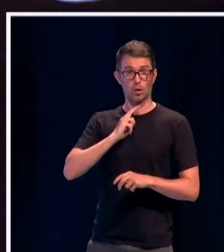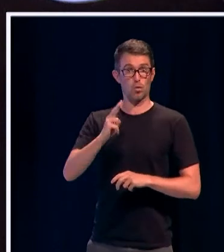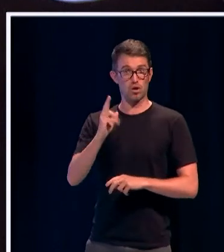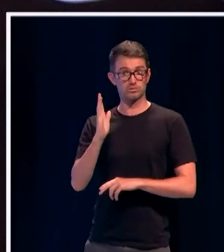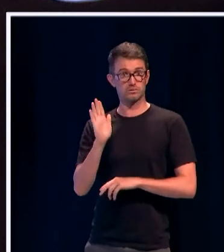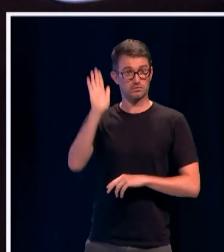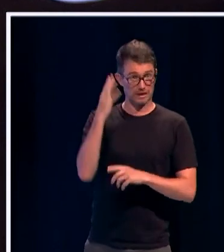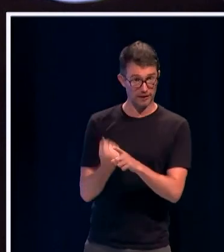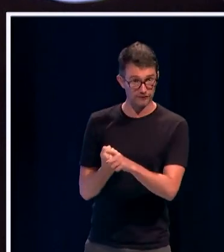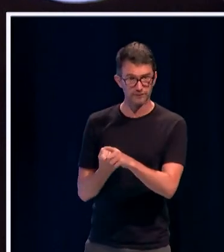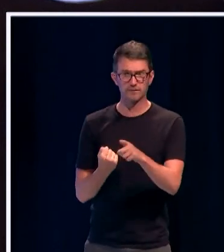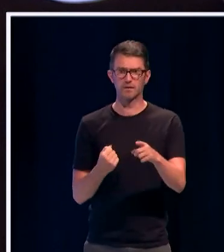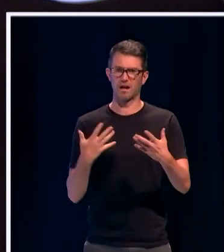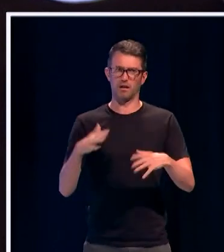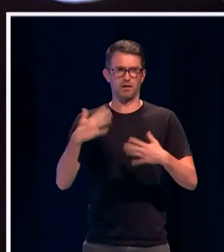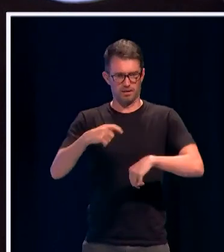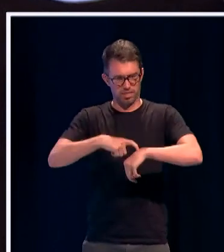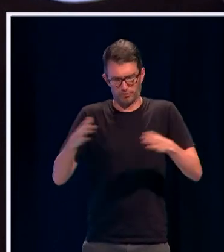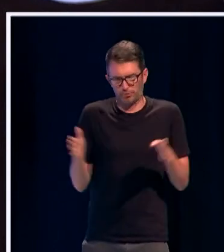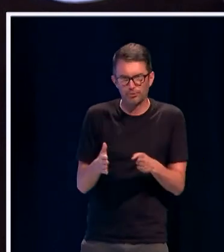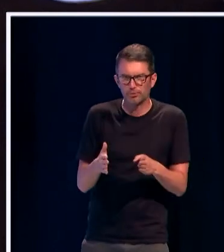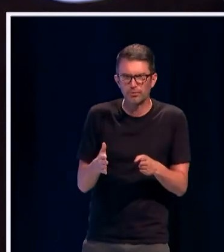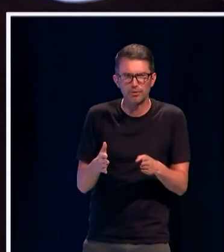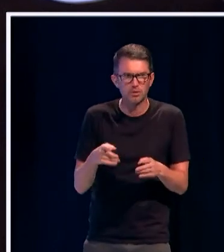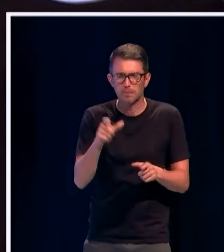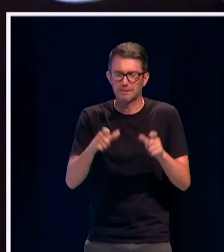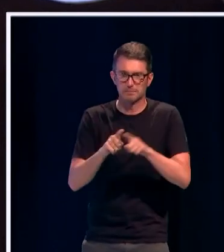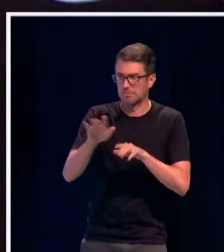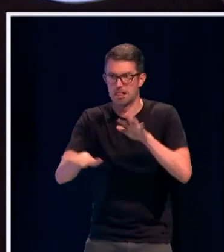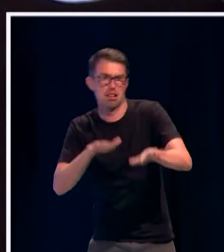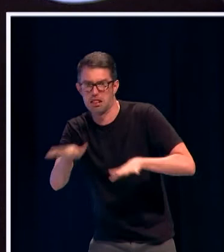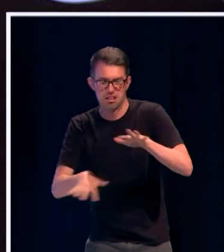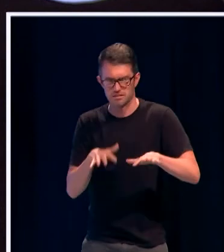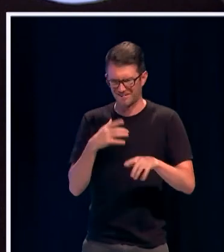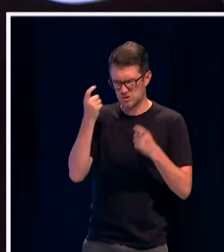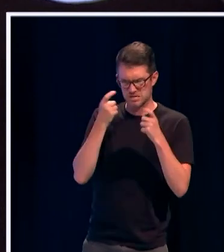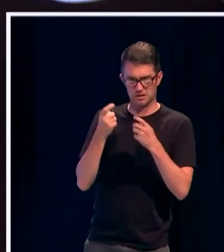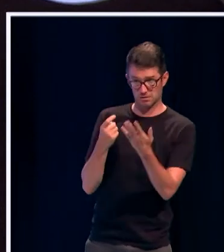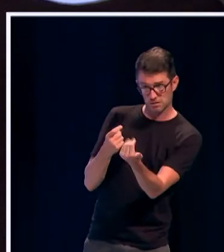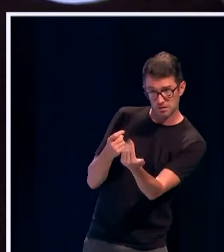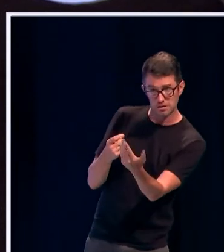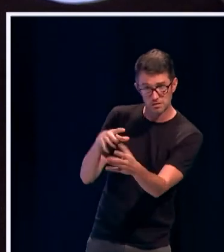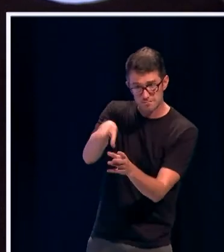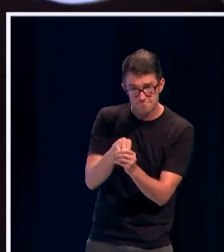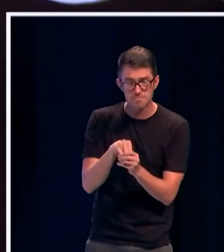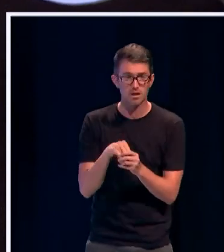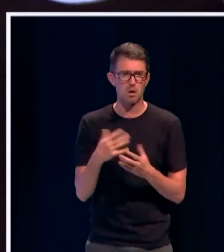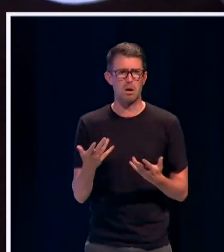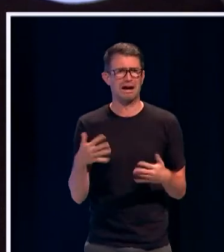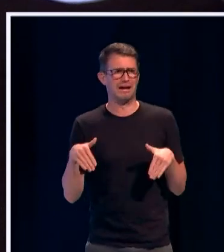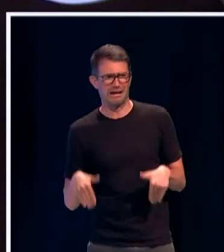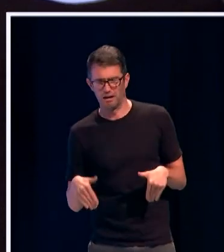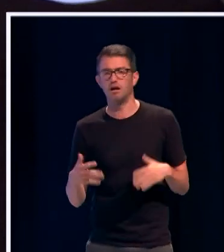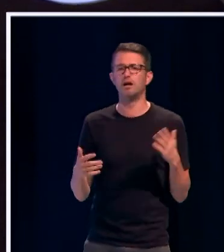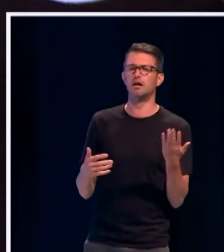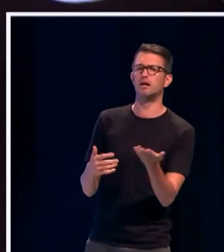a person with disabilities is provided a training on CRPD, it is not only focused with the CRPD, but